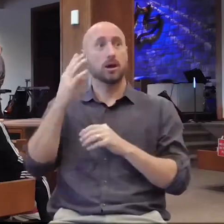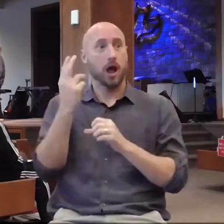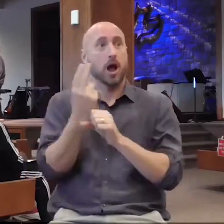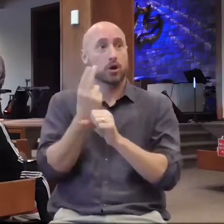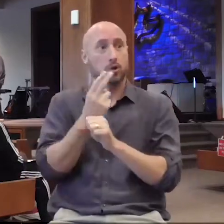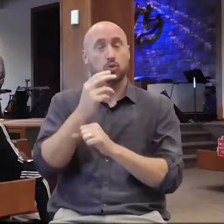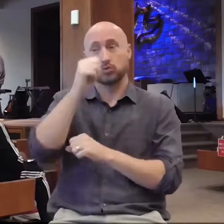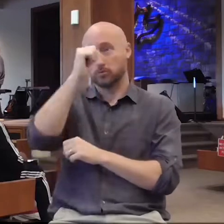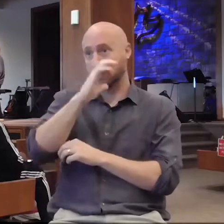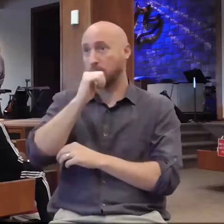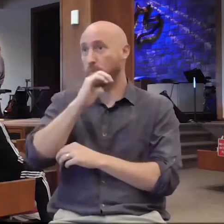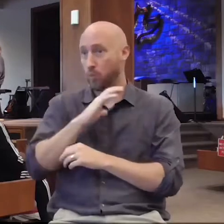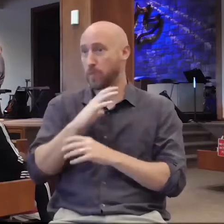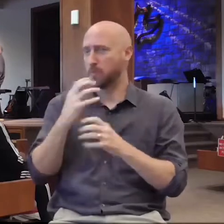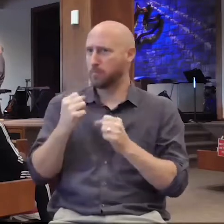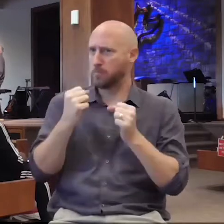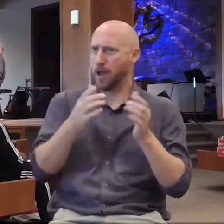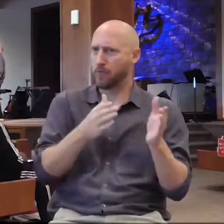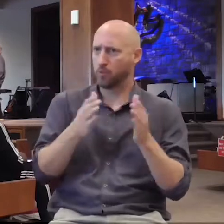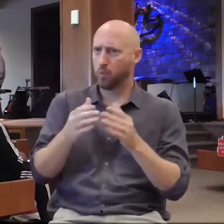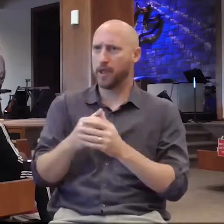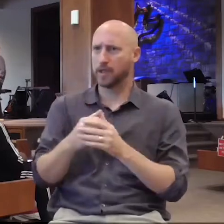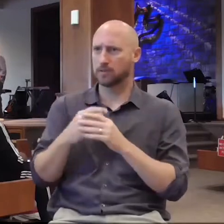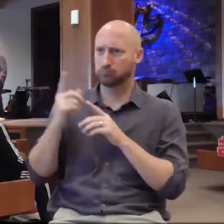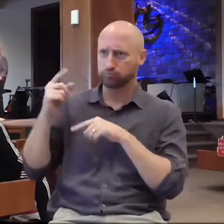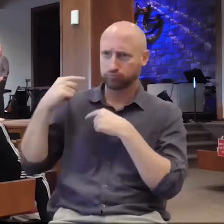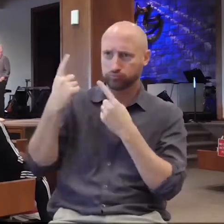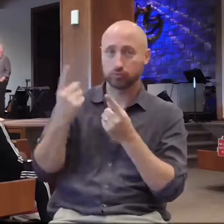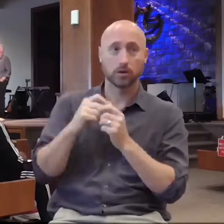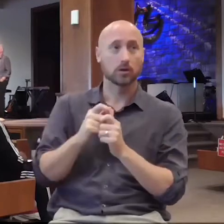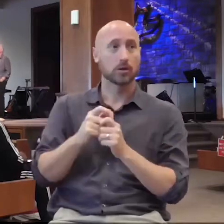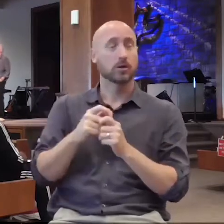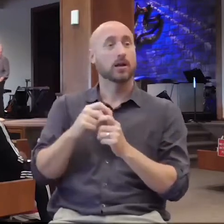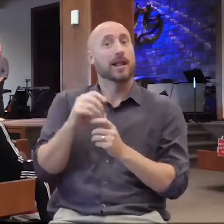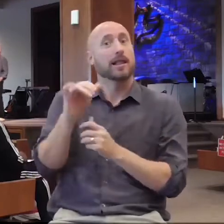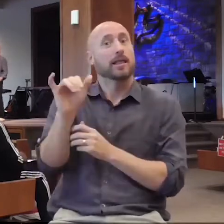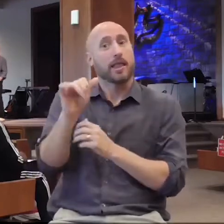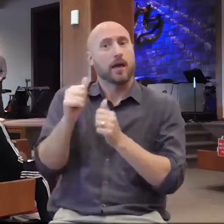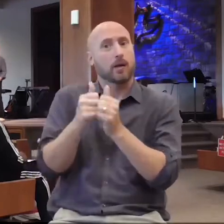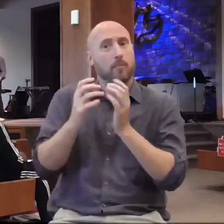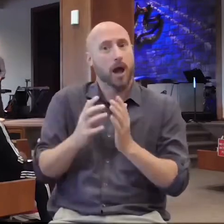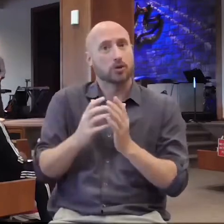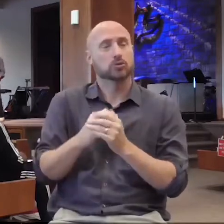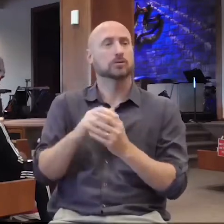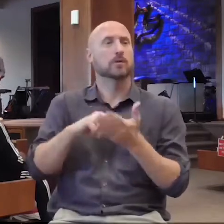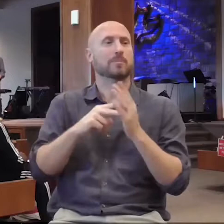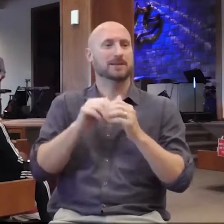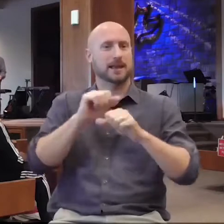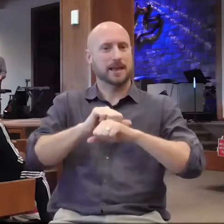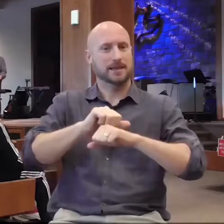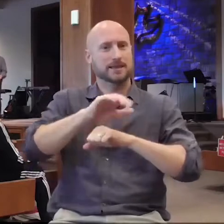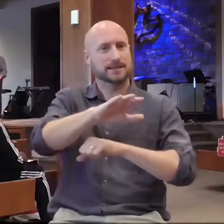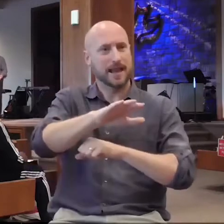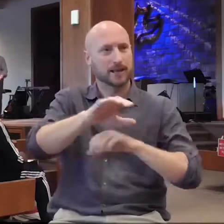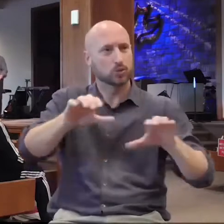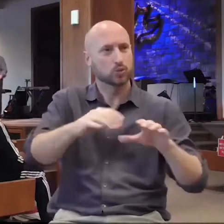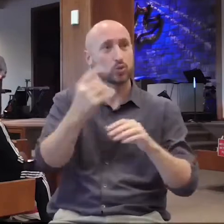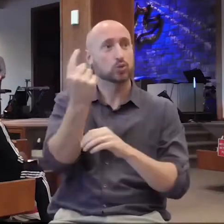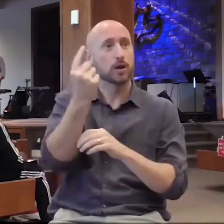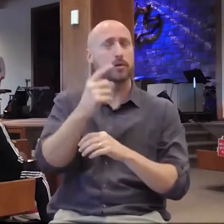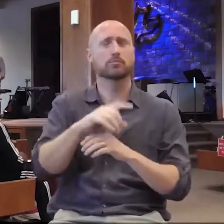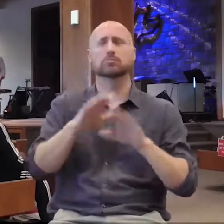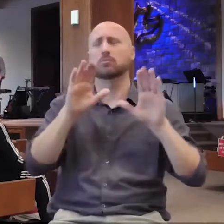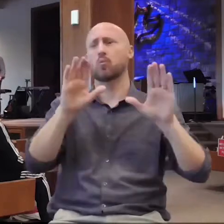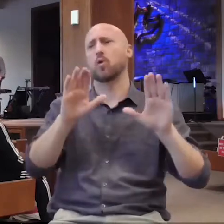women powerfully over the years, apostolic in the sense that they've been sent forth to do things that affected the church and all. That's